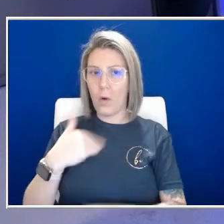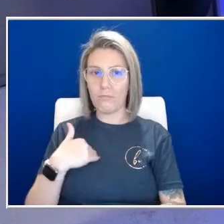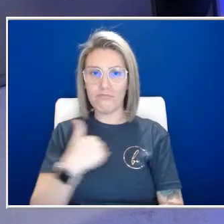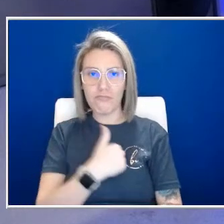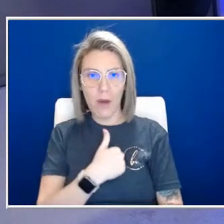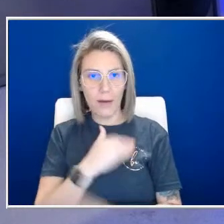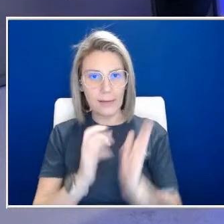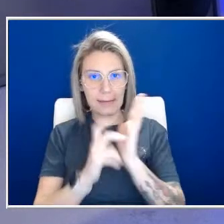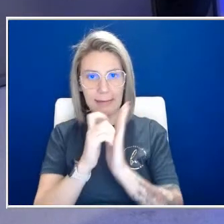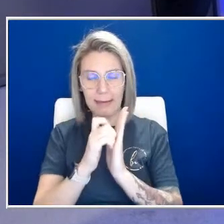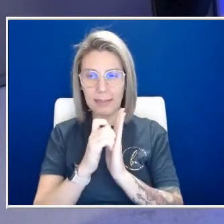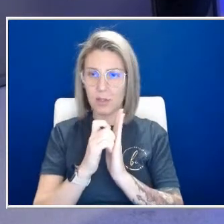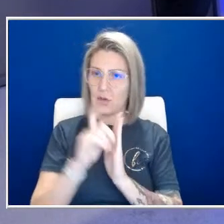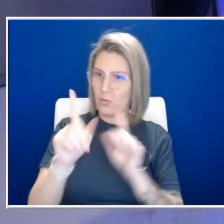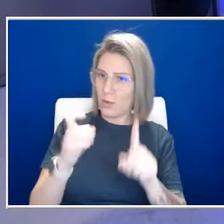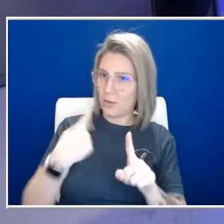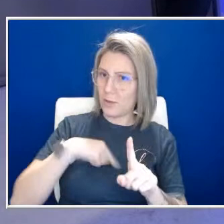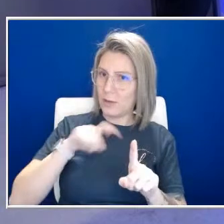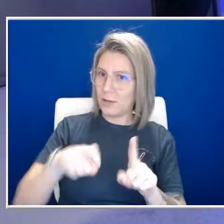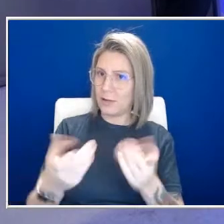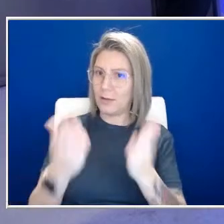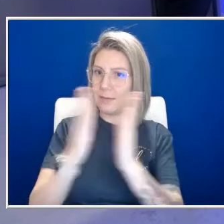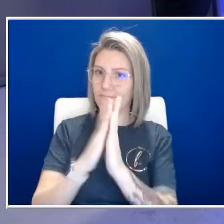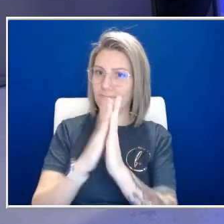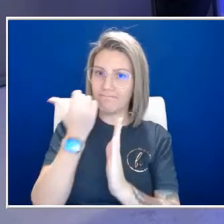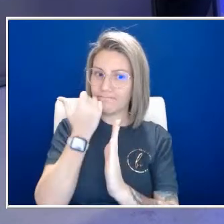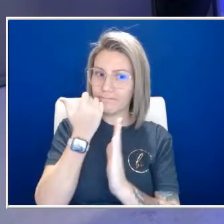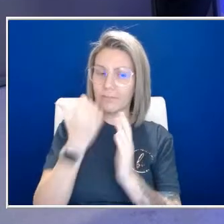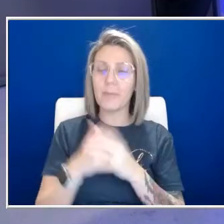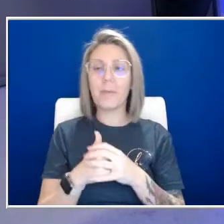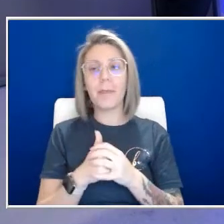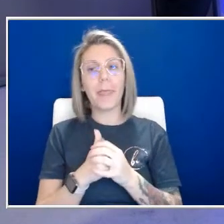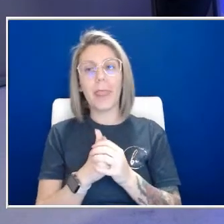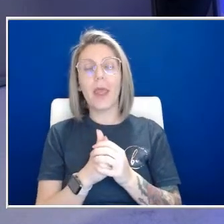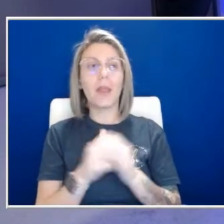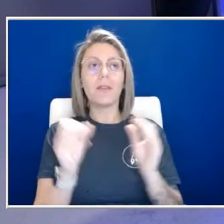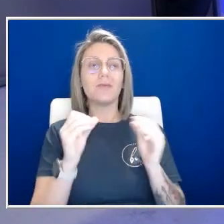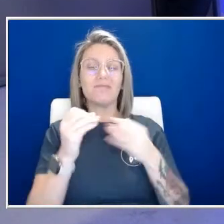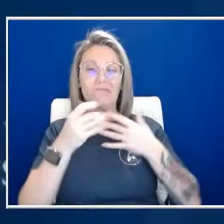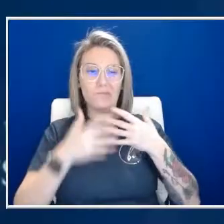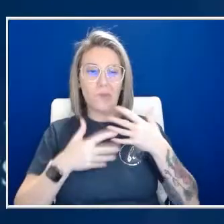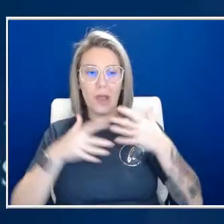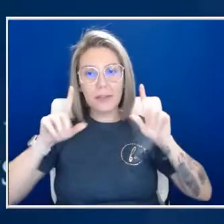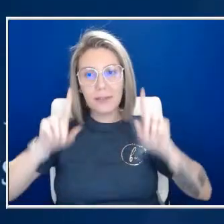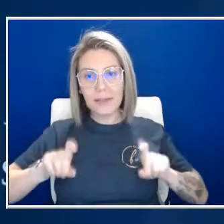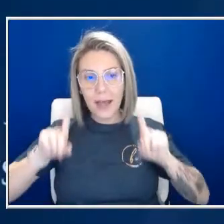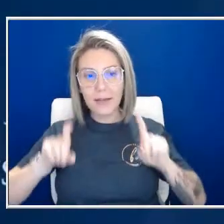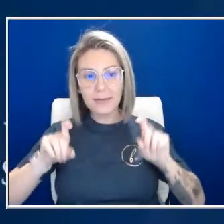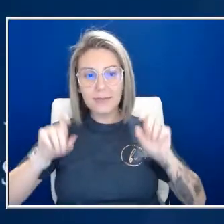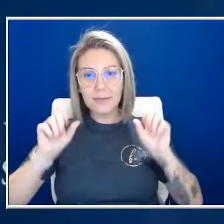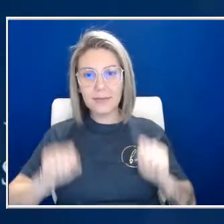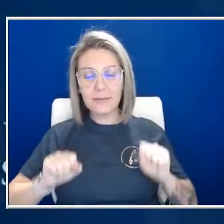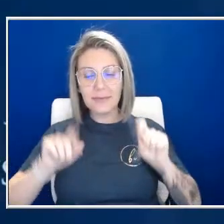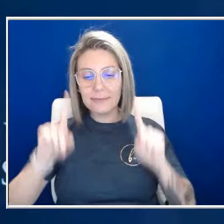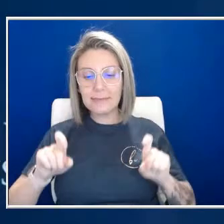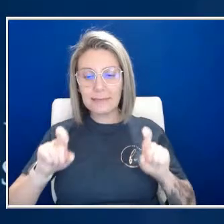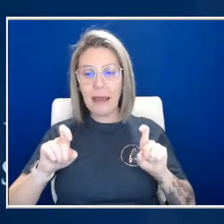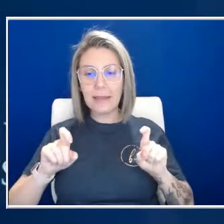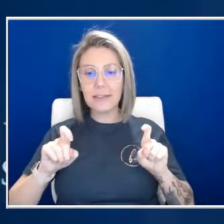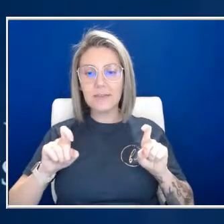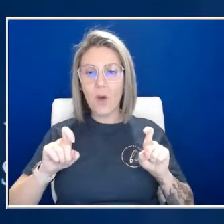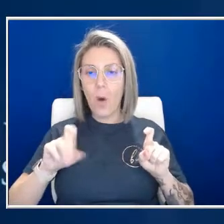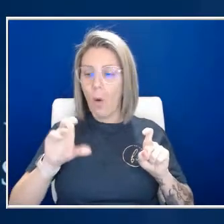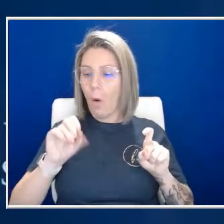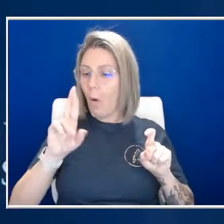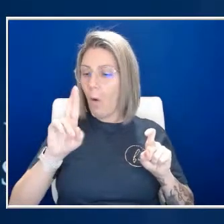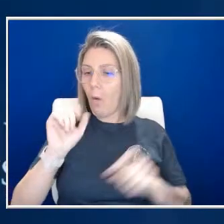our dentist? As of now, there's no blood test that can test for oral cancer. And so, like